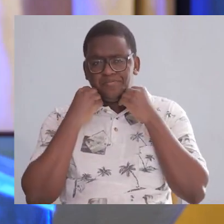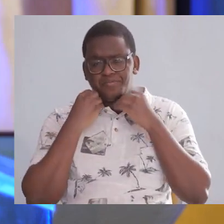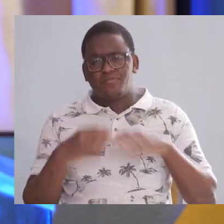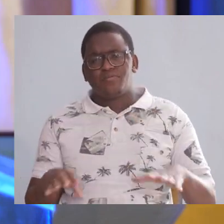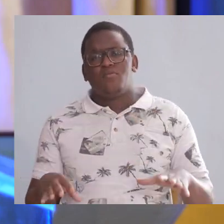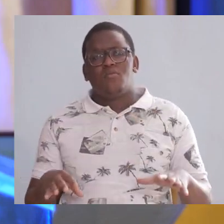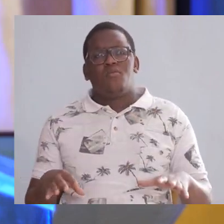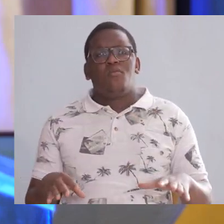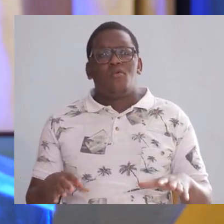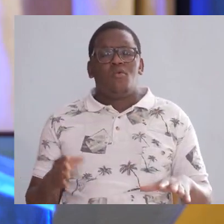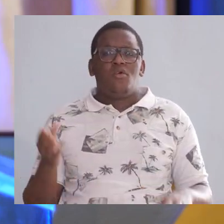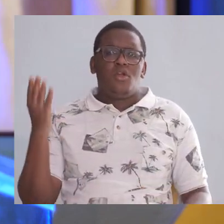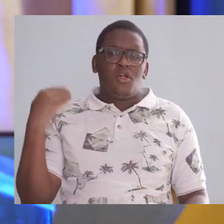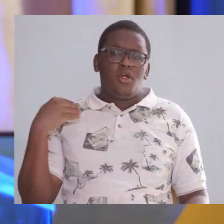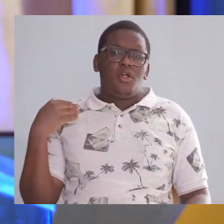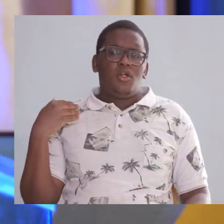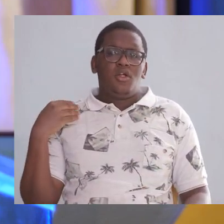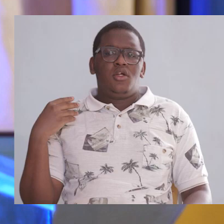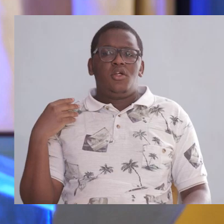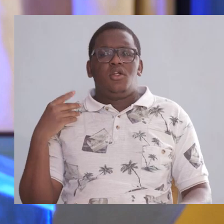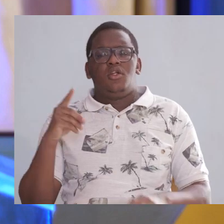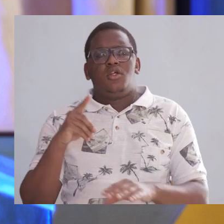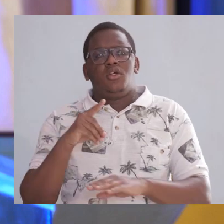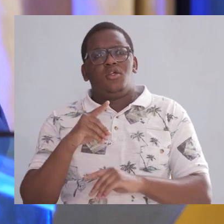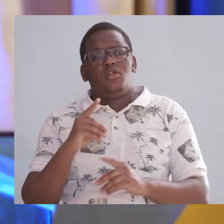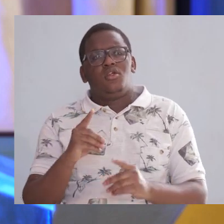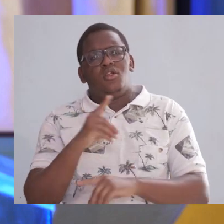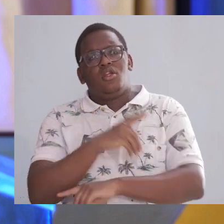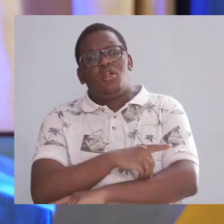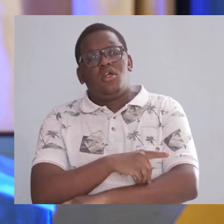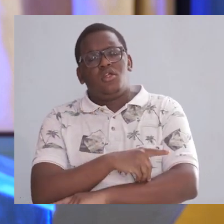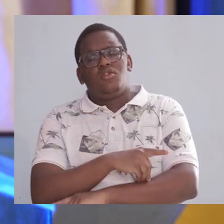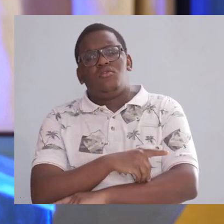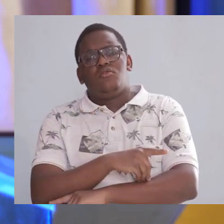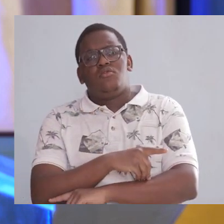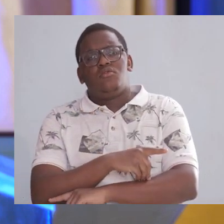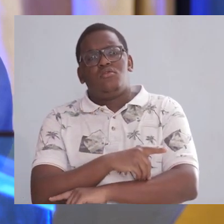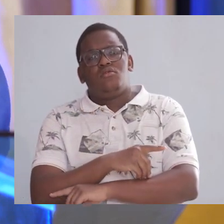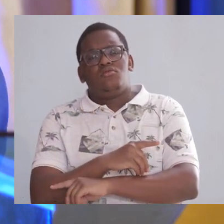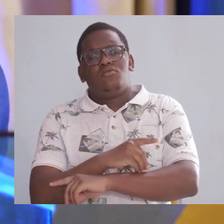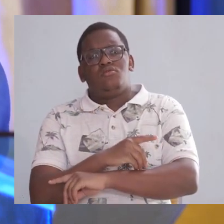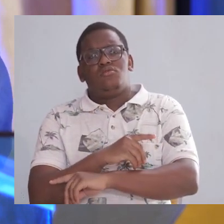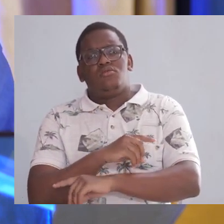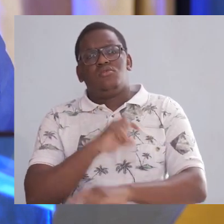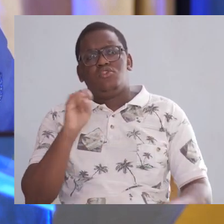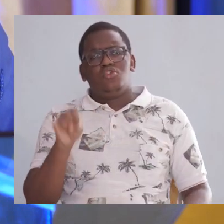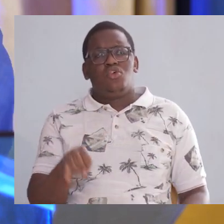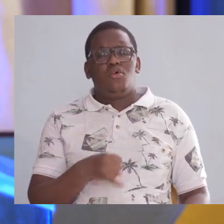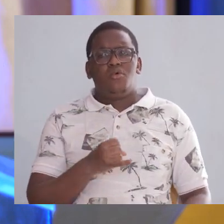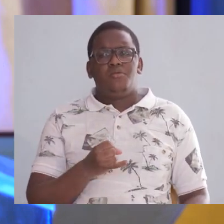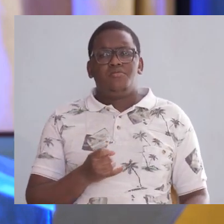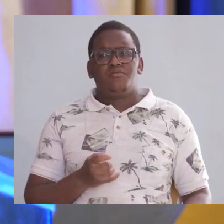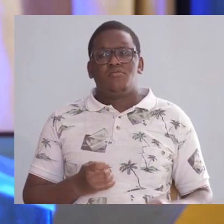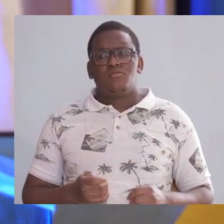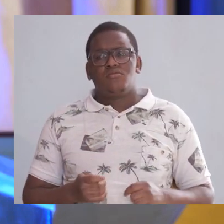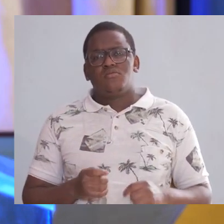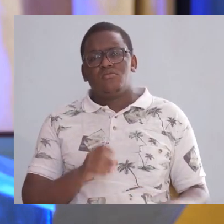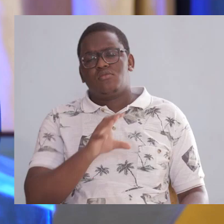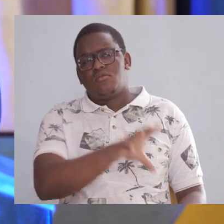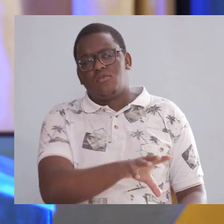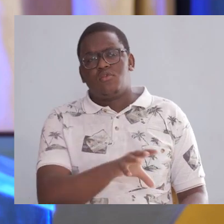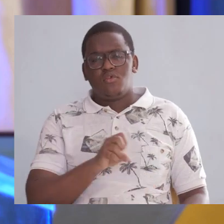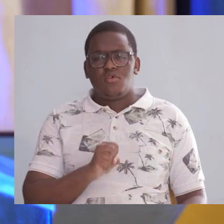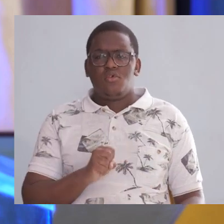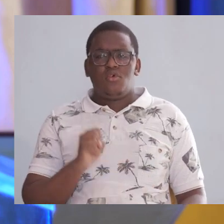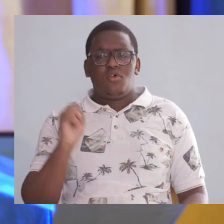Job more than his beginning. My friends, theft is wrong. You